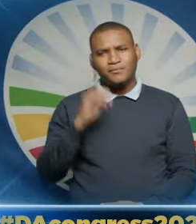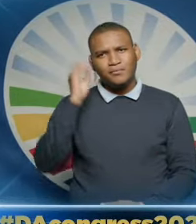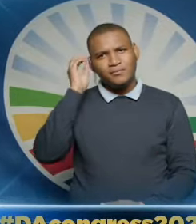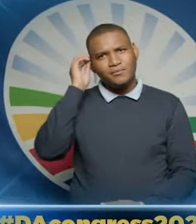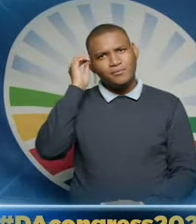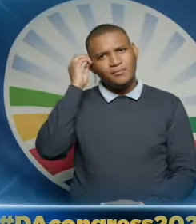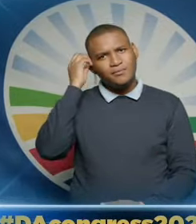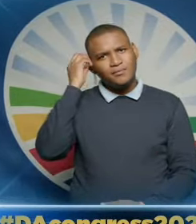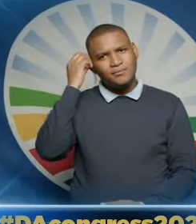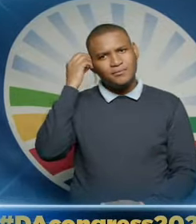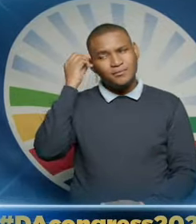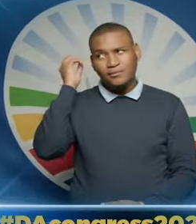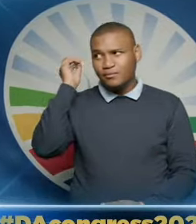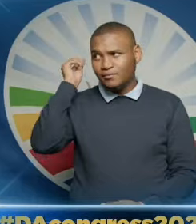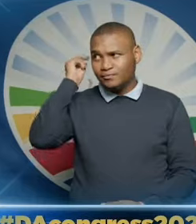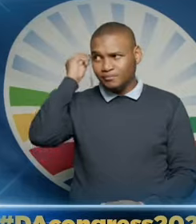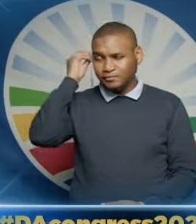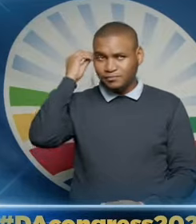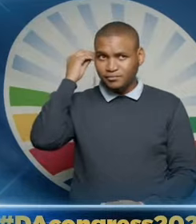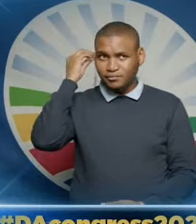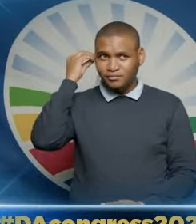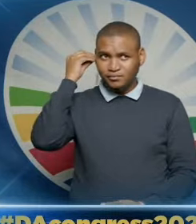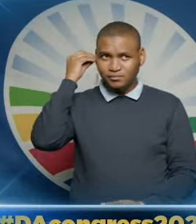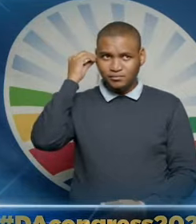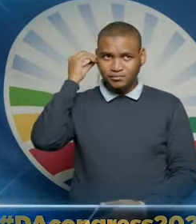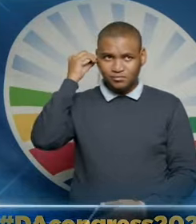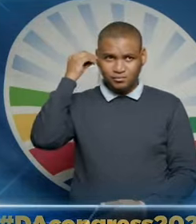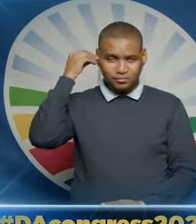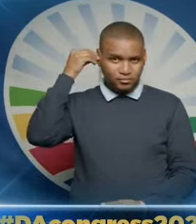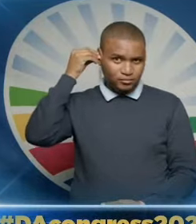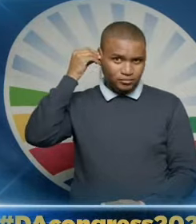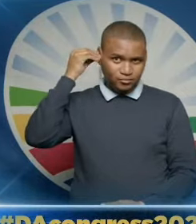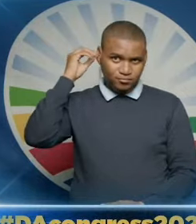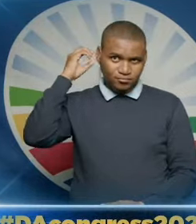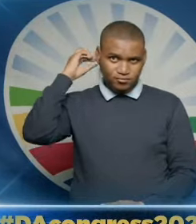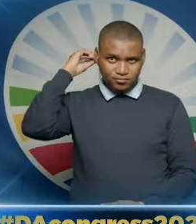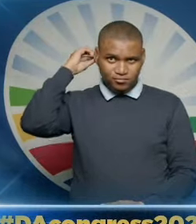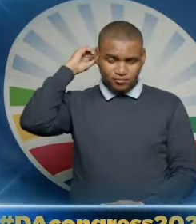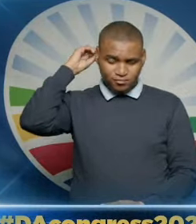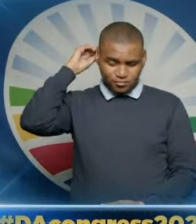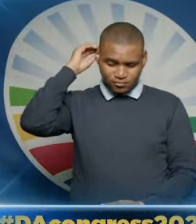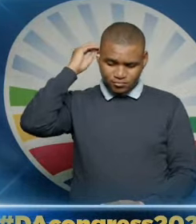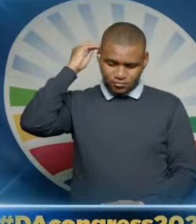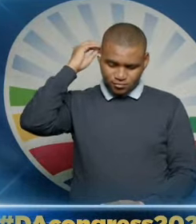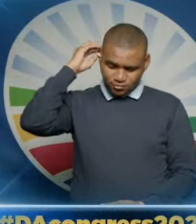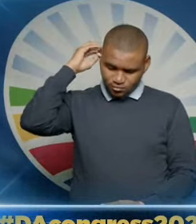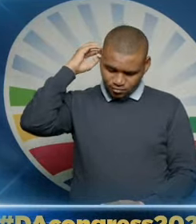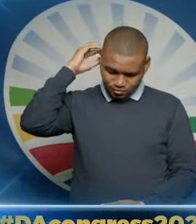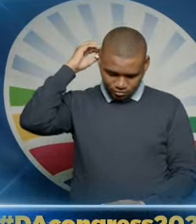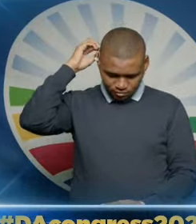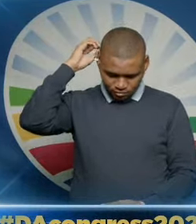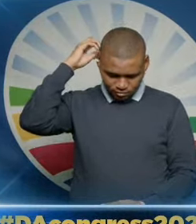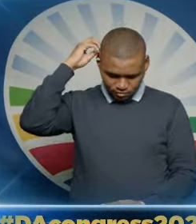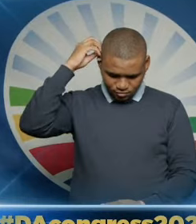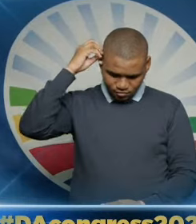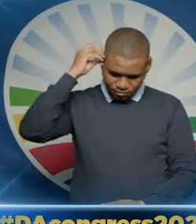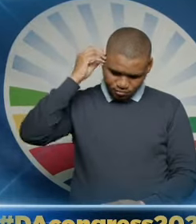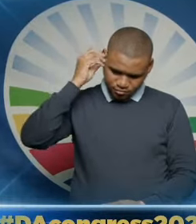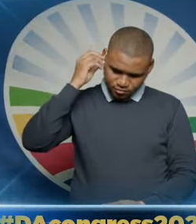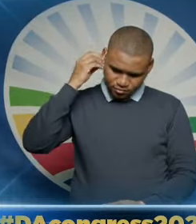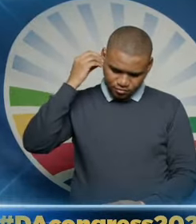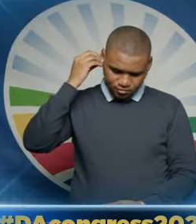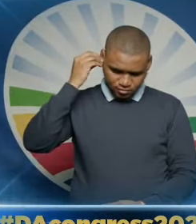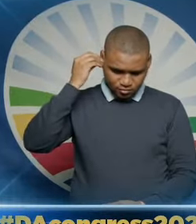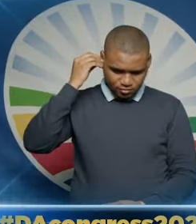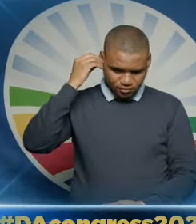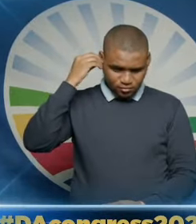delegates. So it shows they are voting responsibly. And in many, many cases, we're getting near 100% majority. So there's a lot of unity in the party right now.